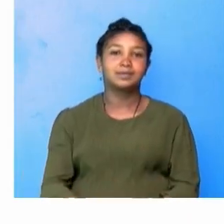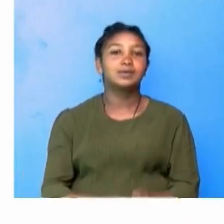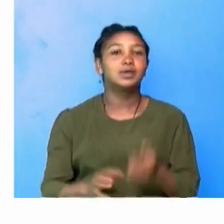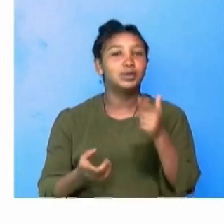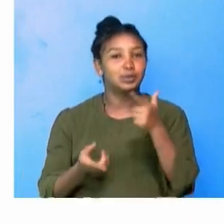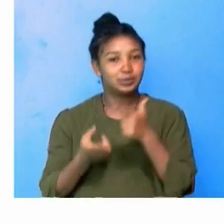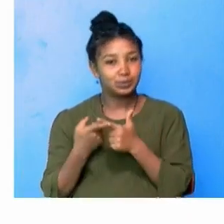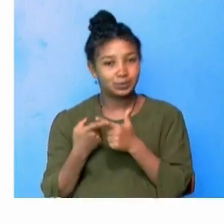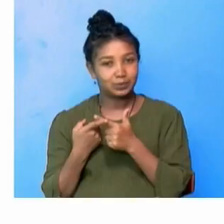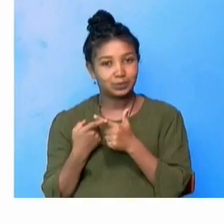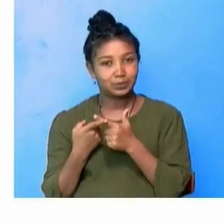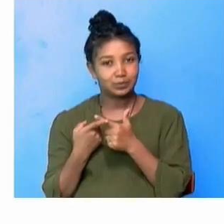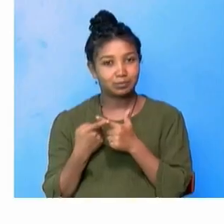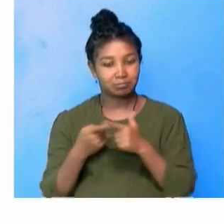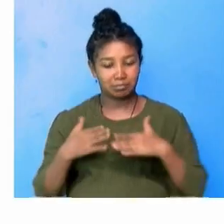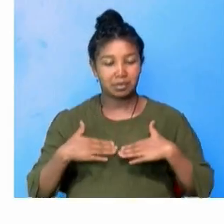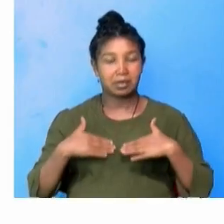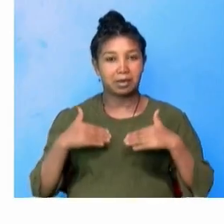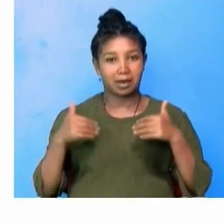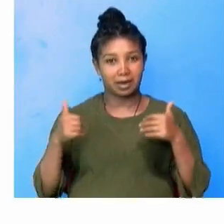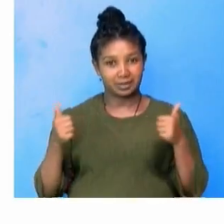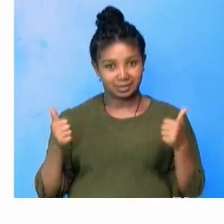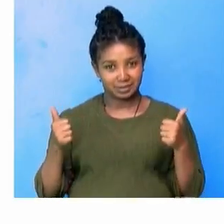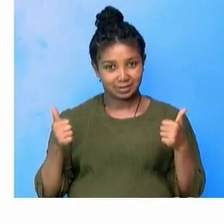2, young.